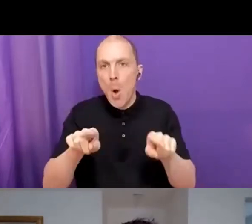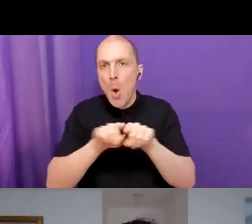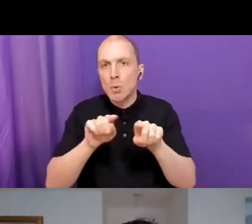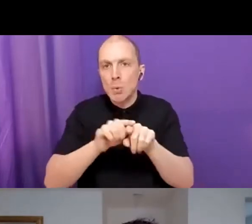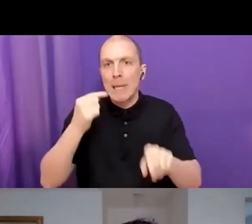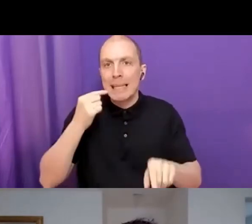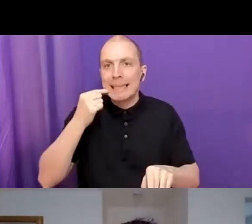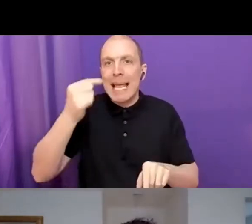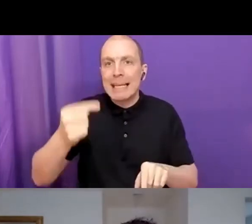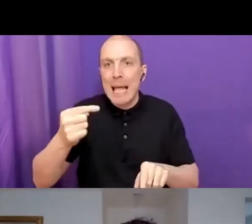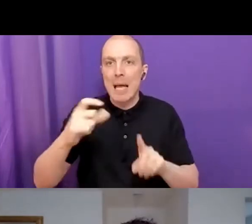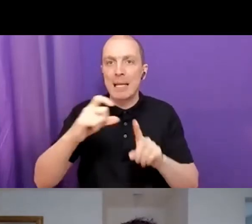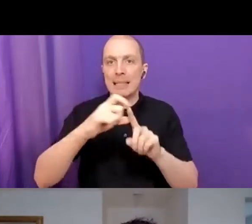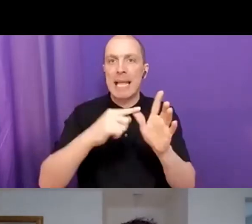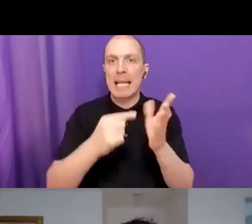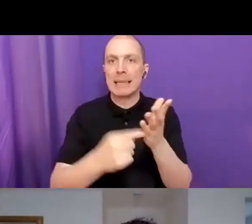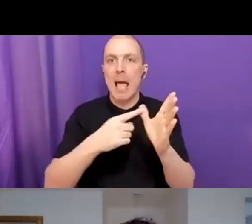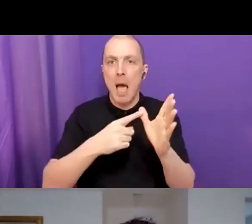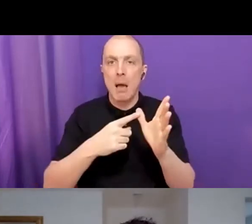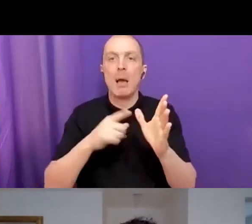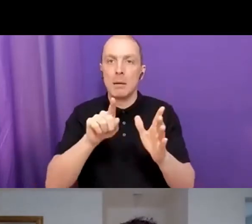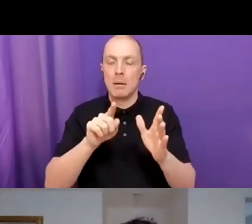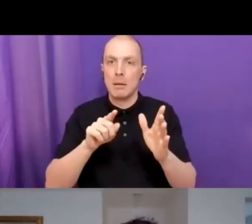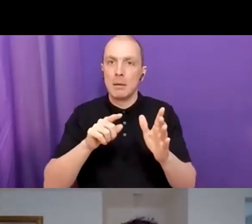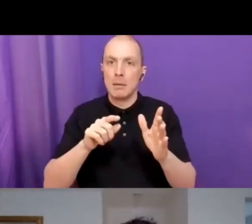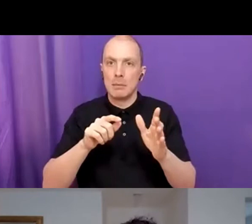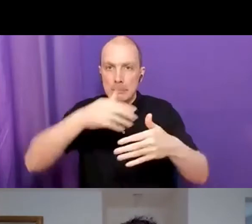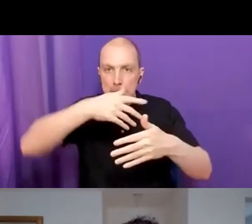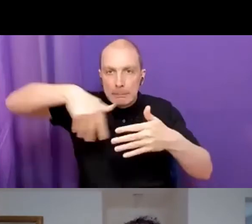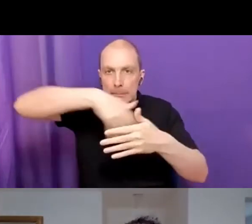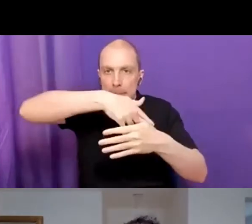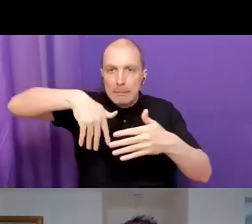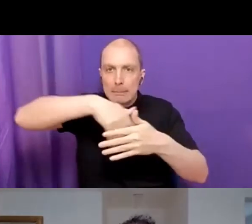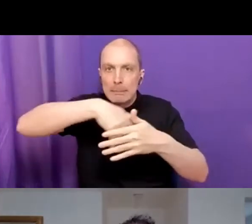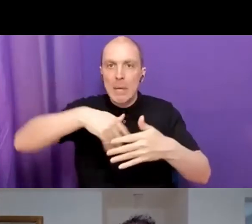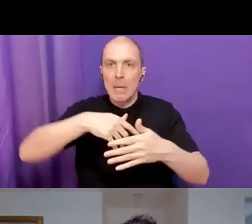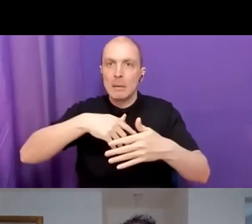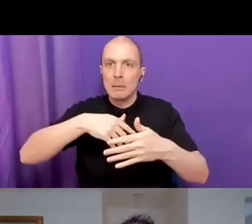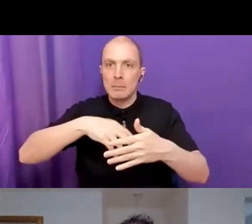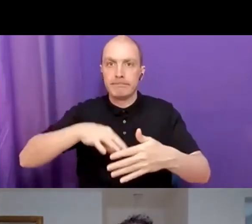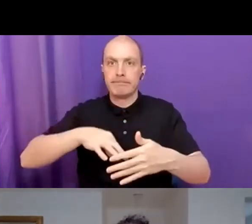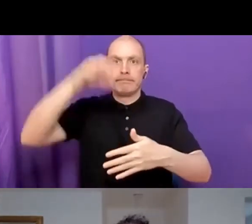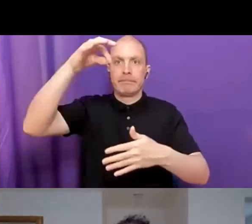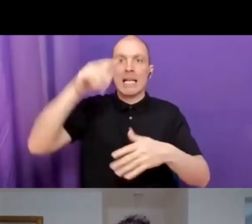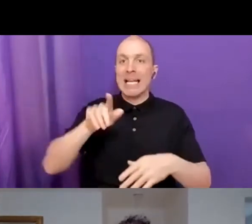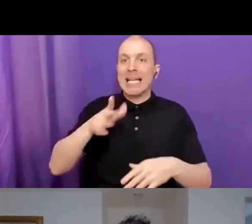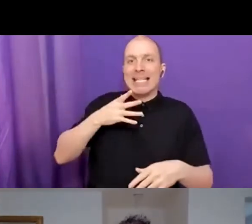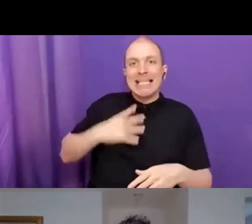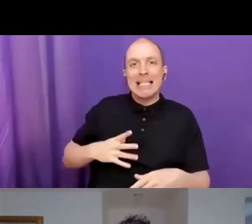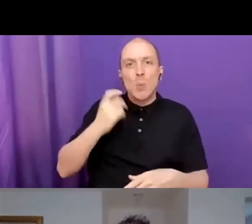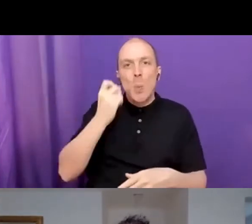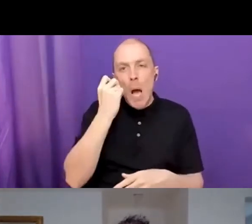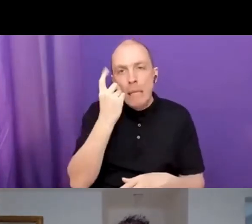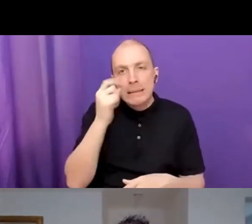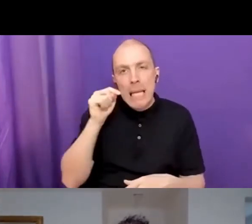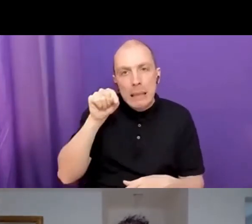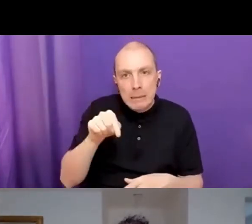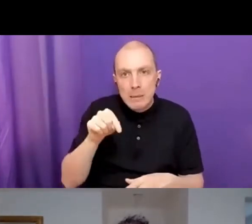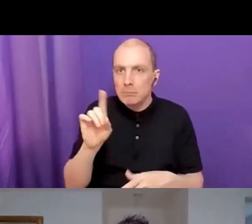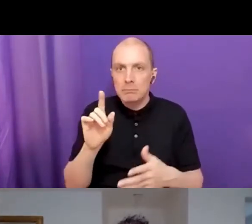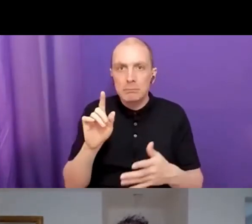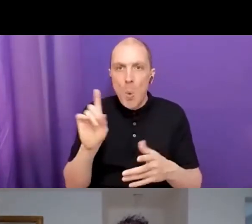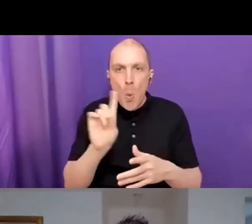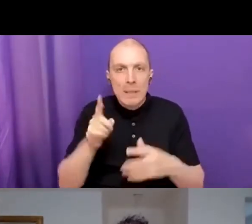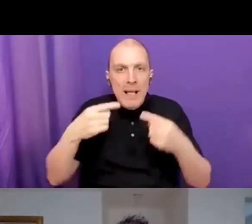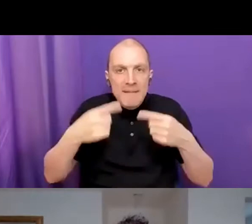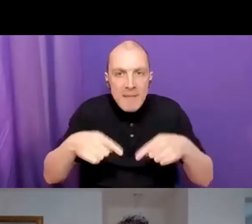services. We need to understand what travel information is available to us, how we can get it,